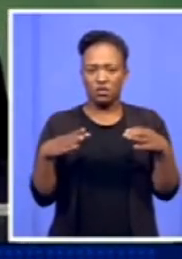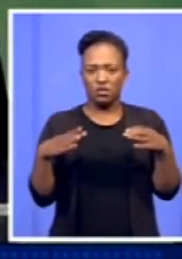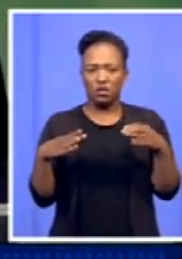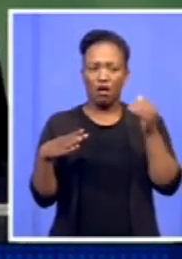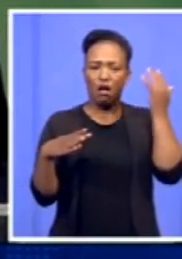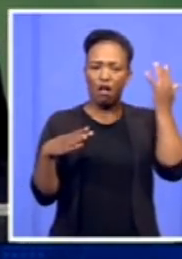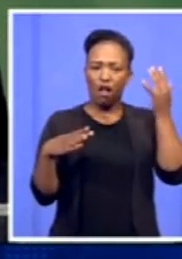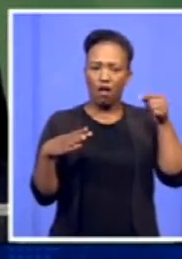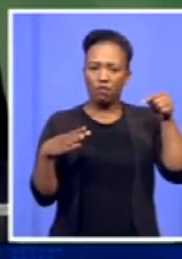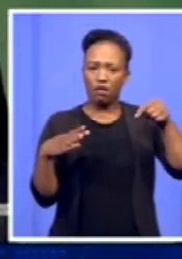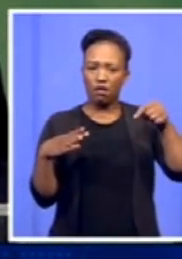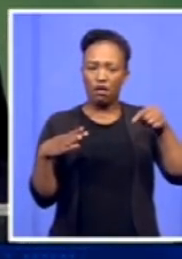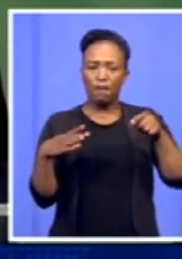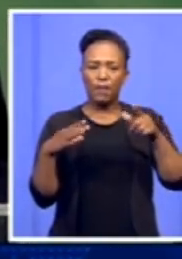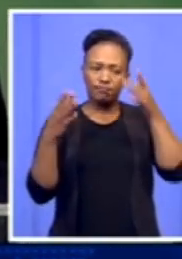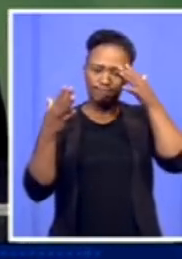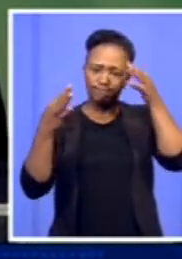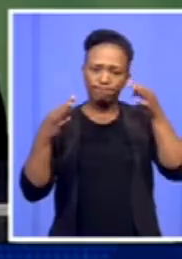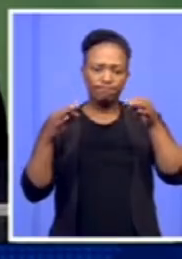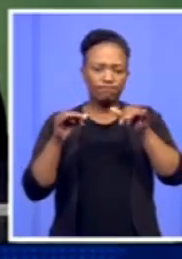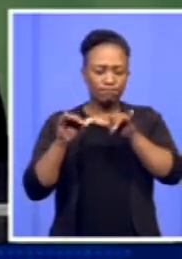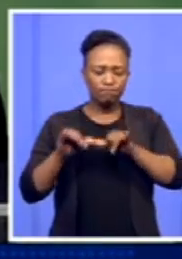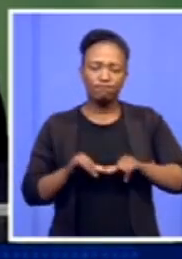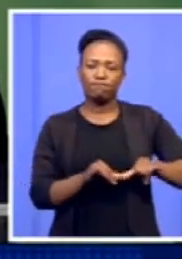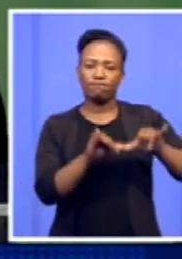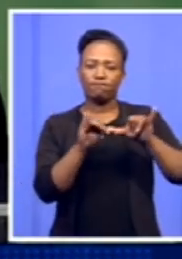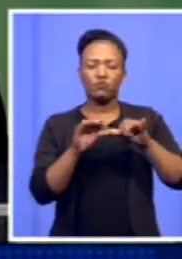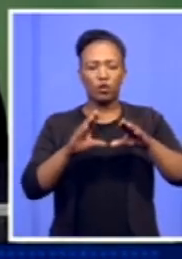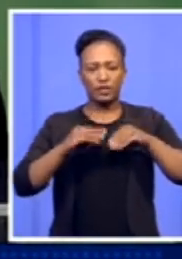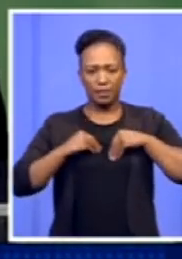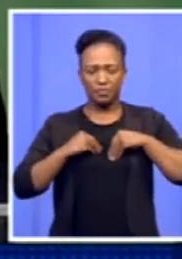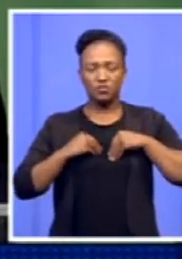unanimously to adopt the Franco-Tunisian initiative.